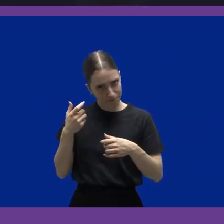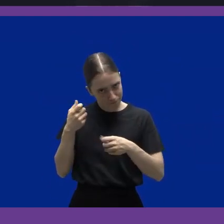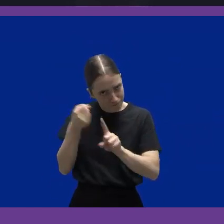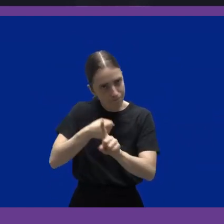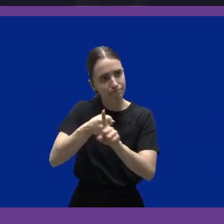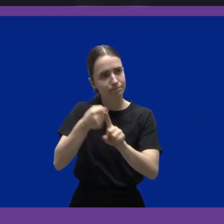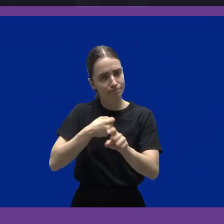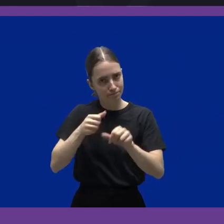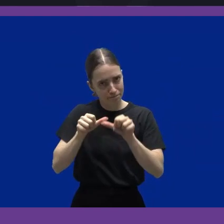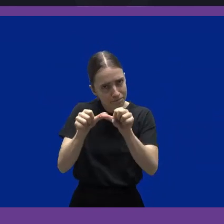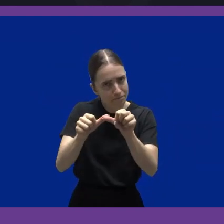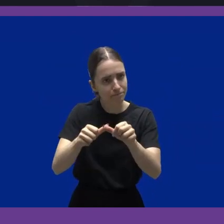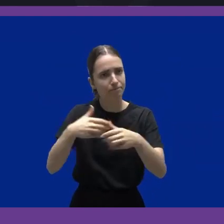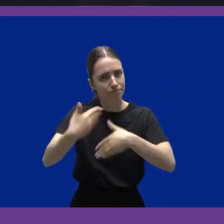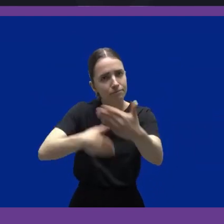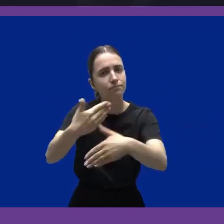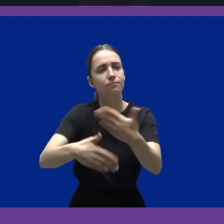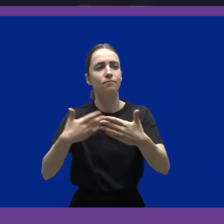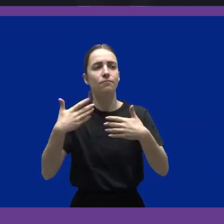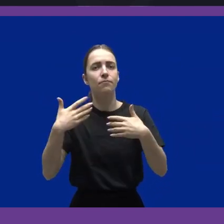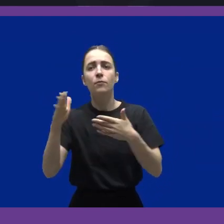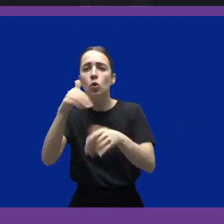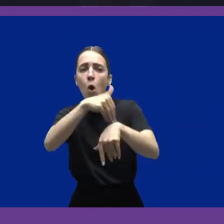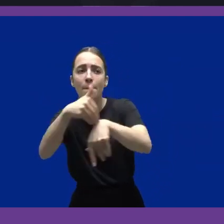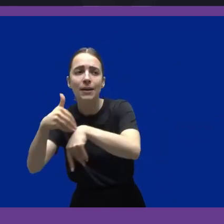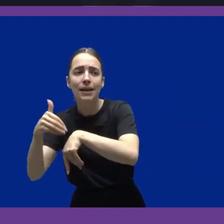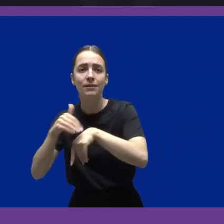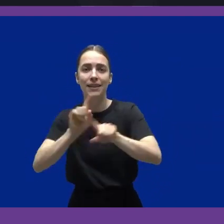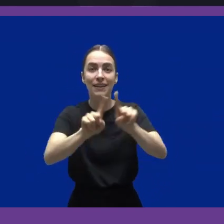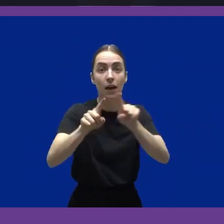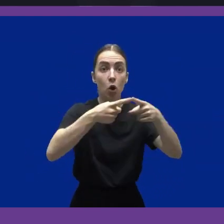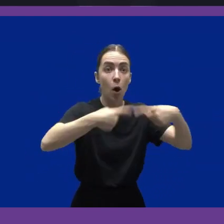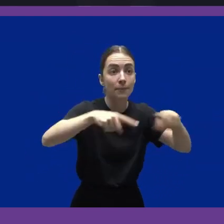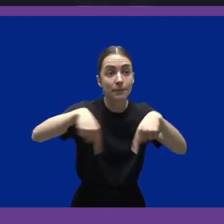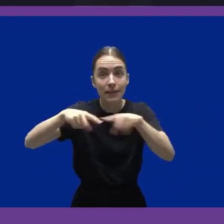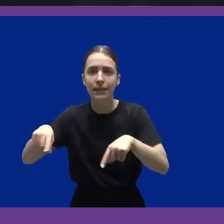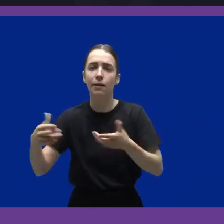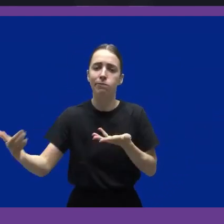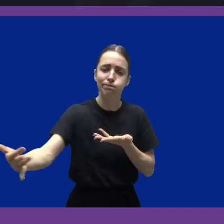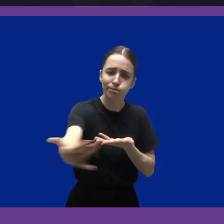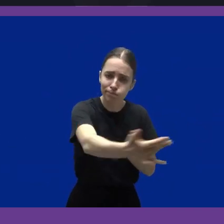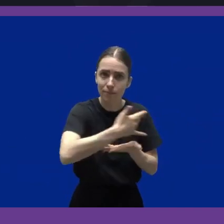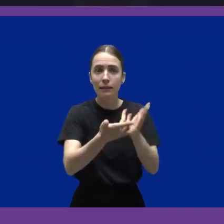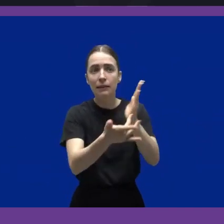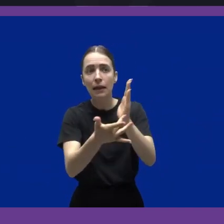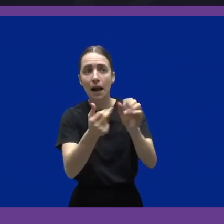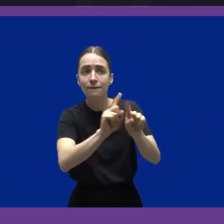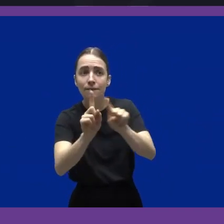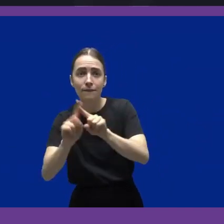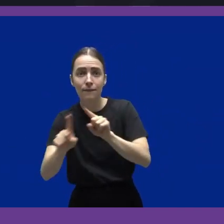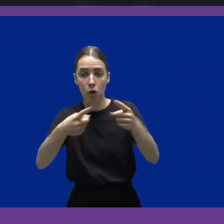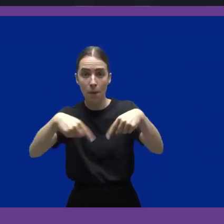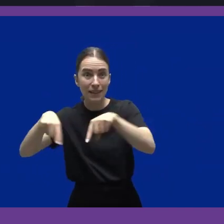these technical committees and disseminating this content in order to make everybody aware of